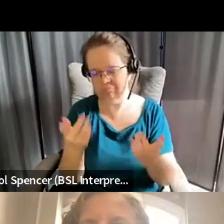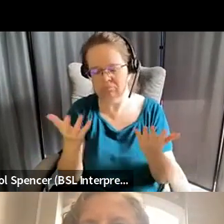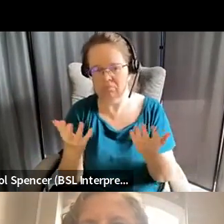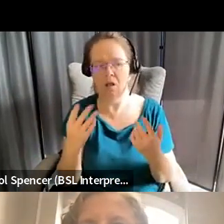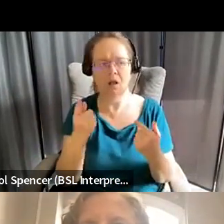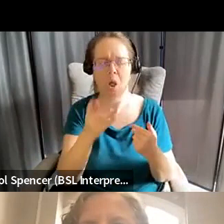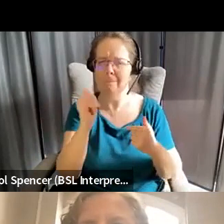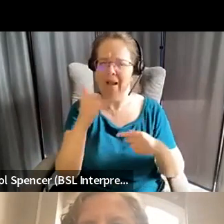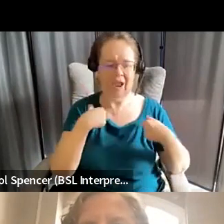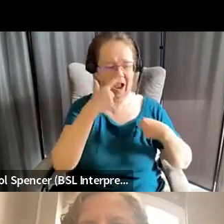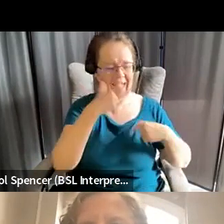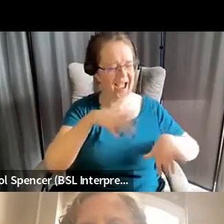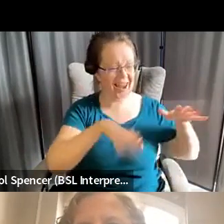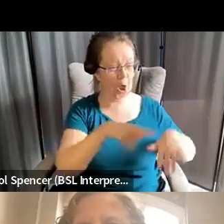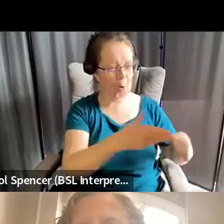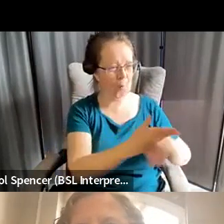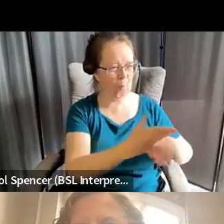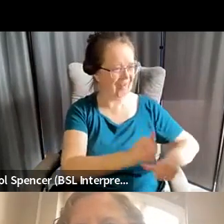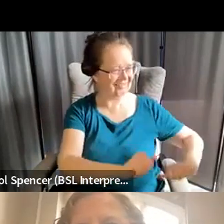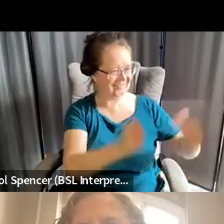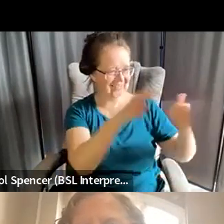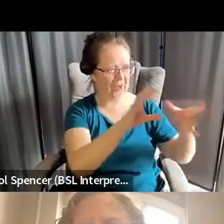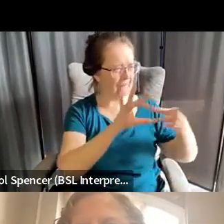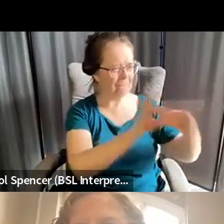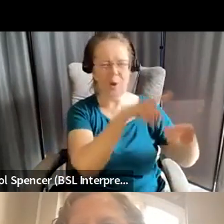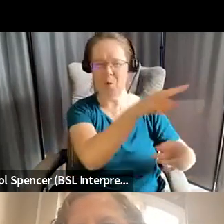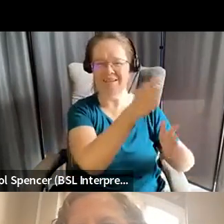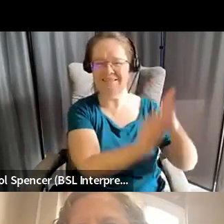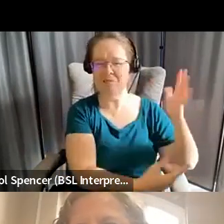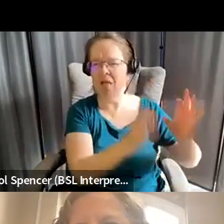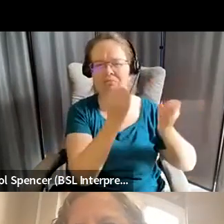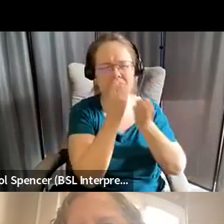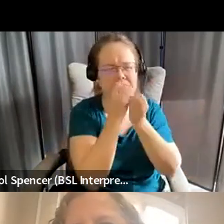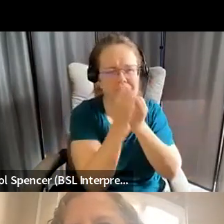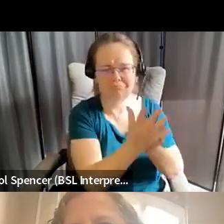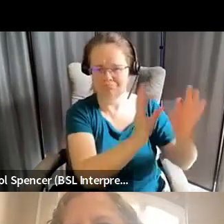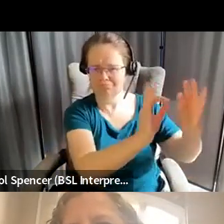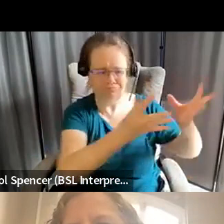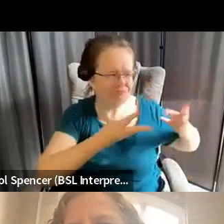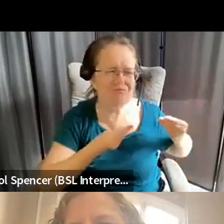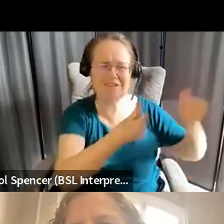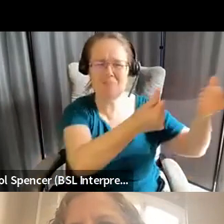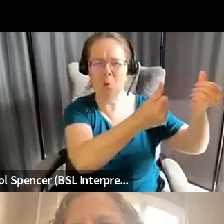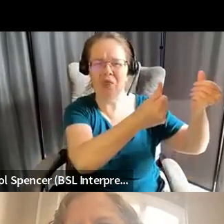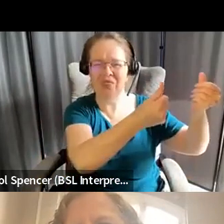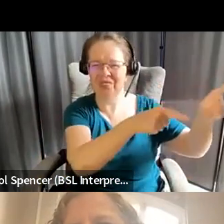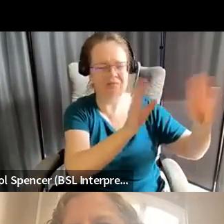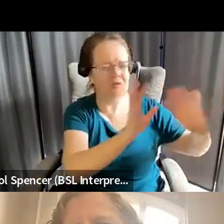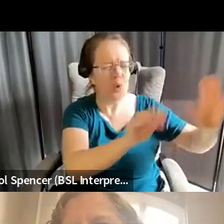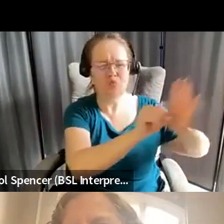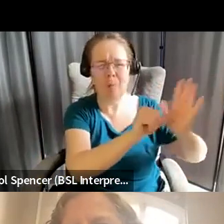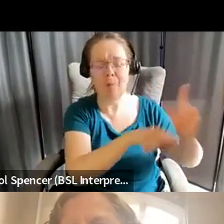doing something that works well for one type of disability actually degrades the experience for other people with another type of